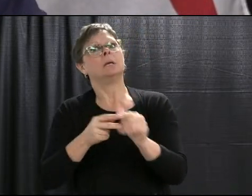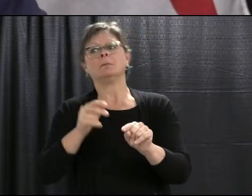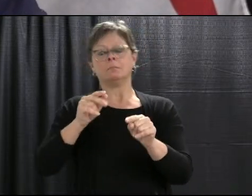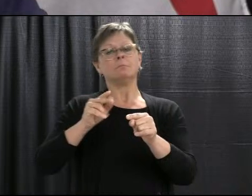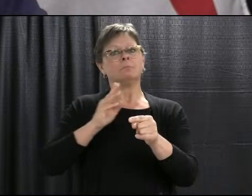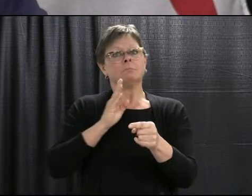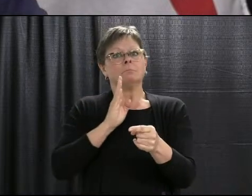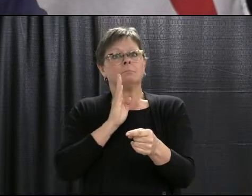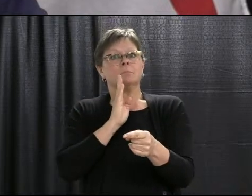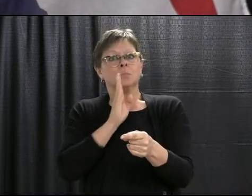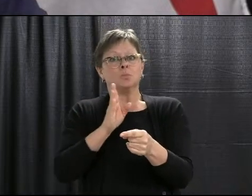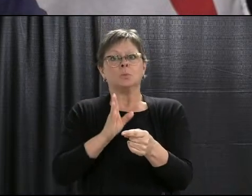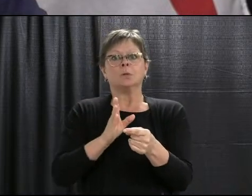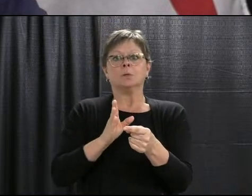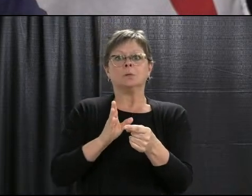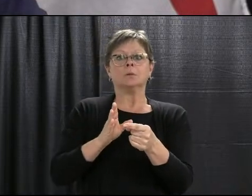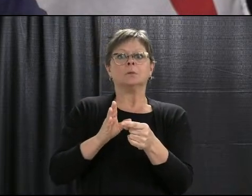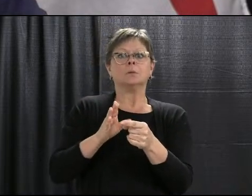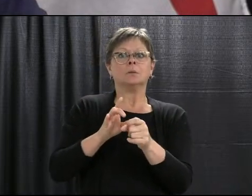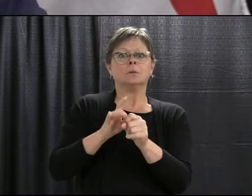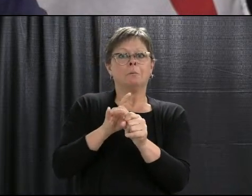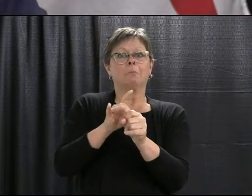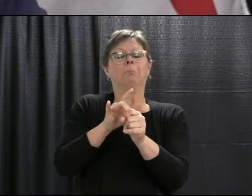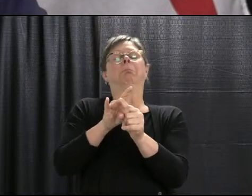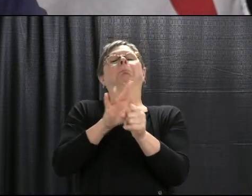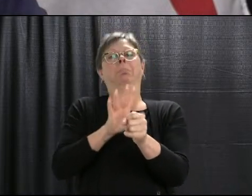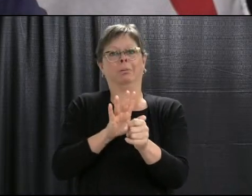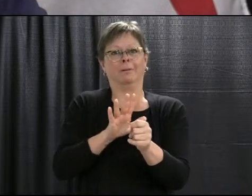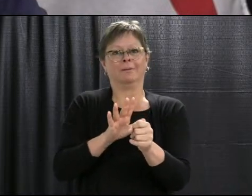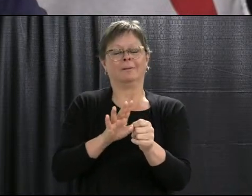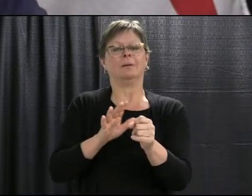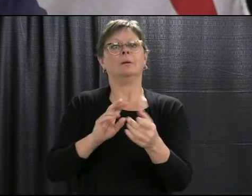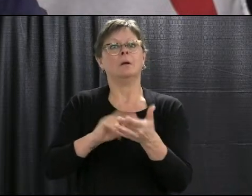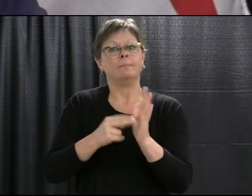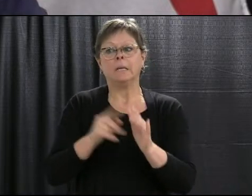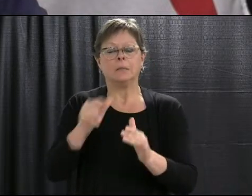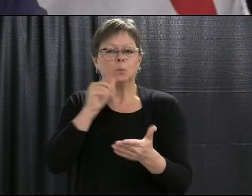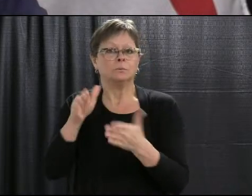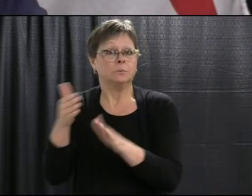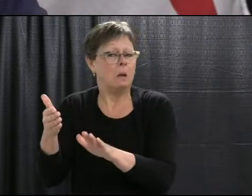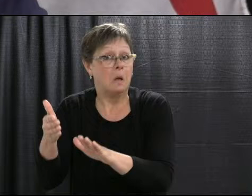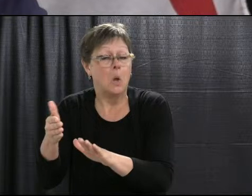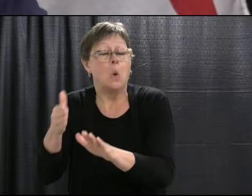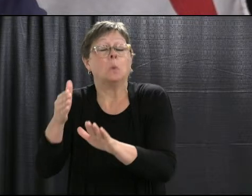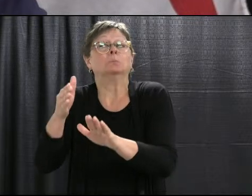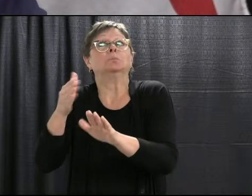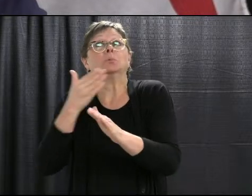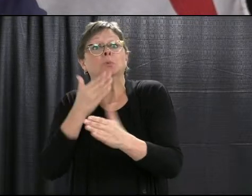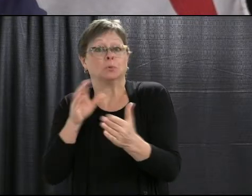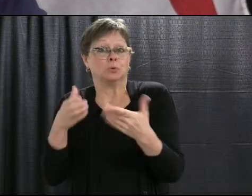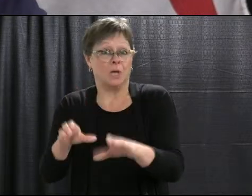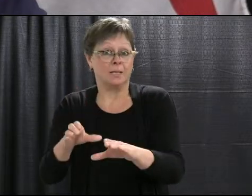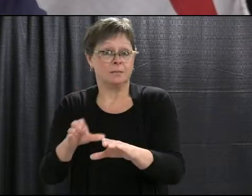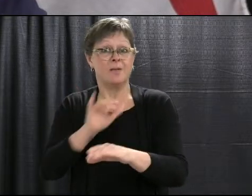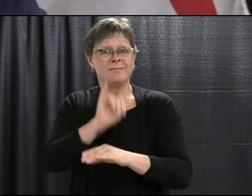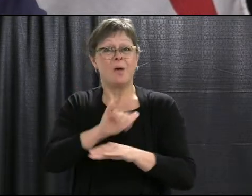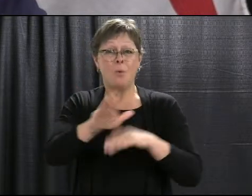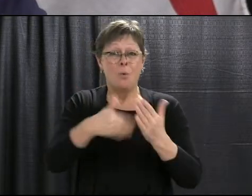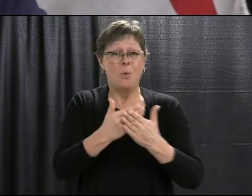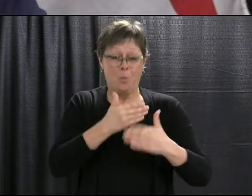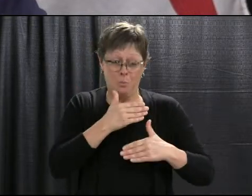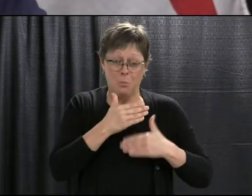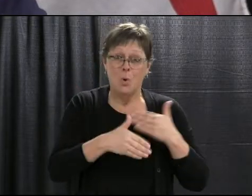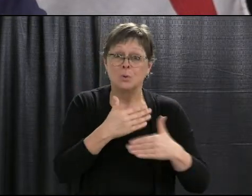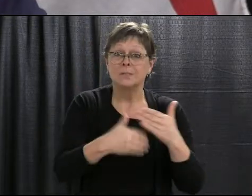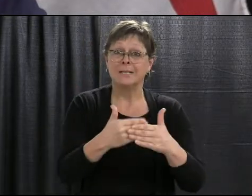sometimes, and or die. So that whole process, pathway to